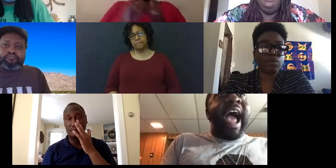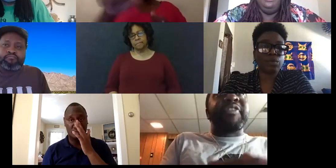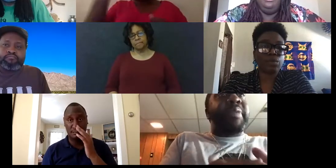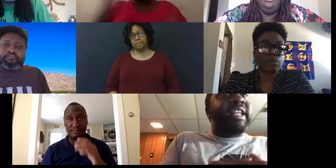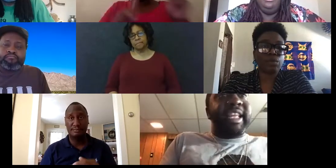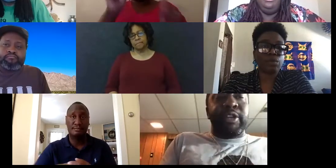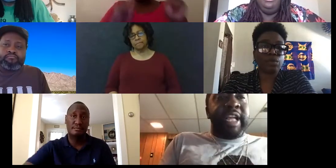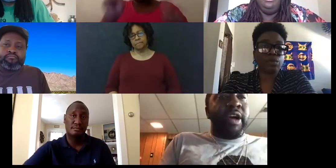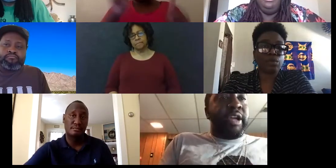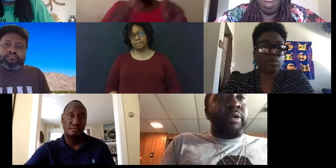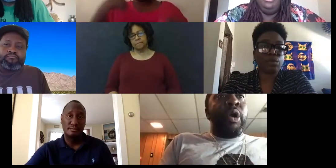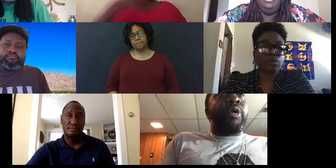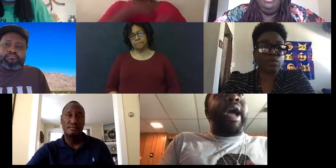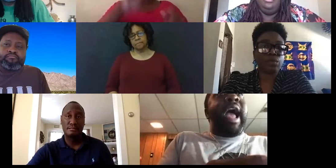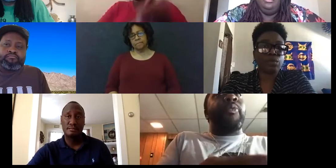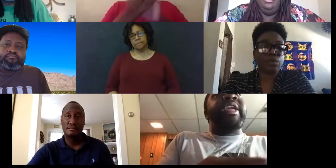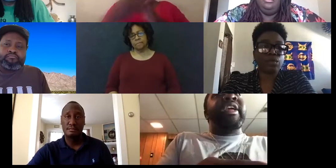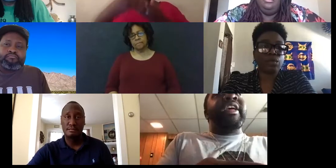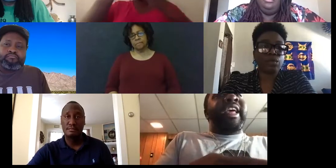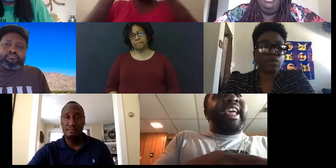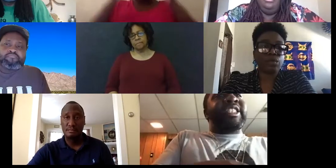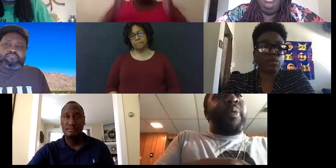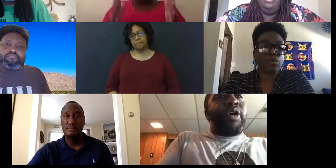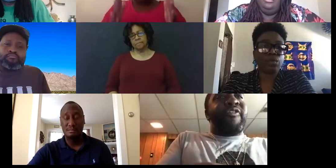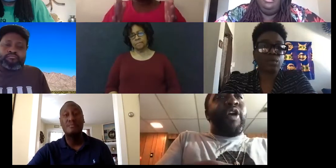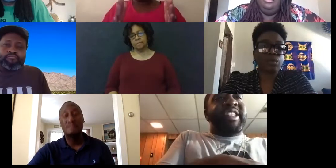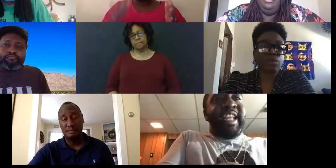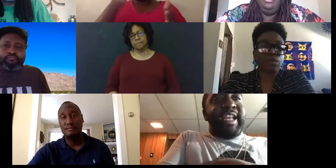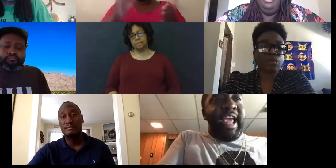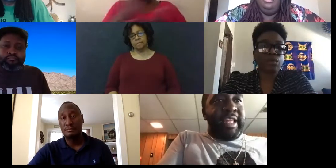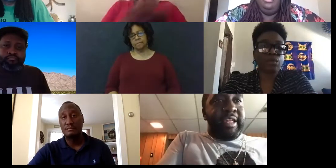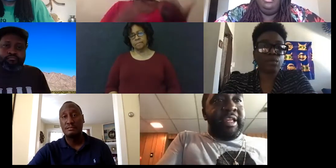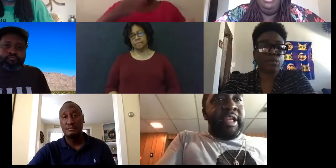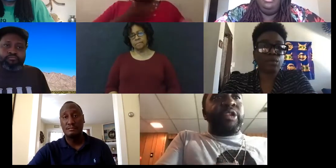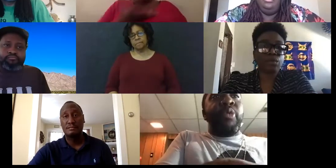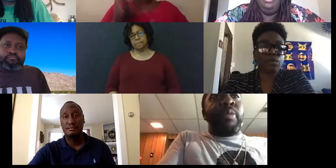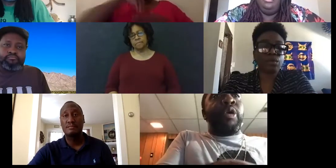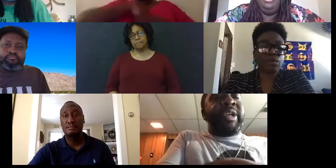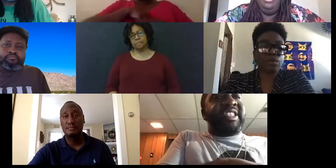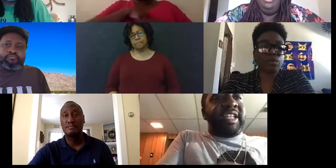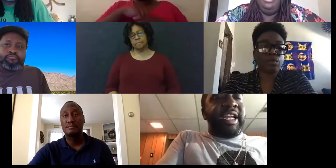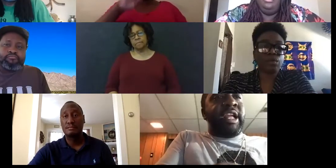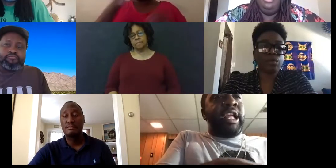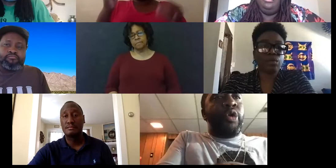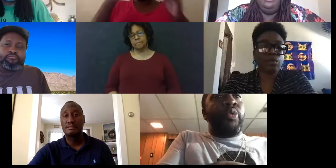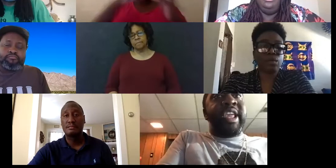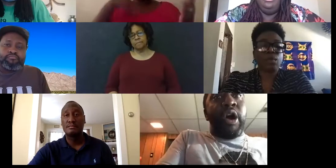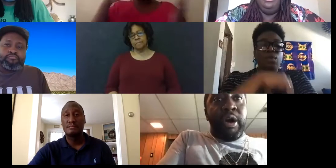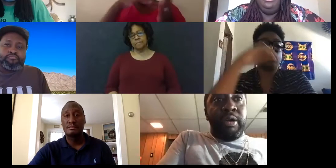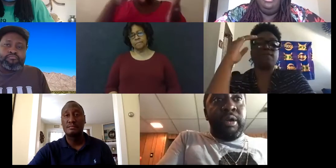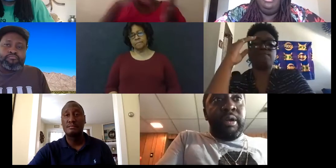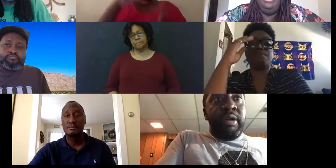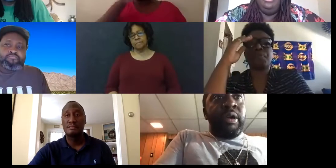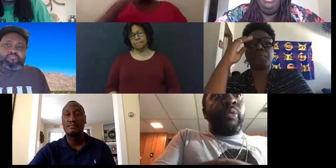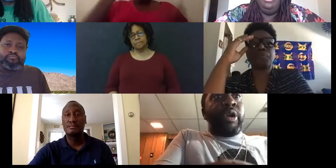going to have to be the leaders out here. We're going to, it's part of our DNA. The more and more we study who we